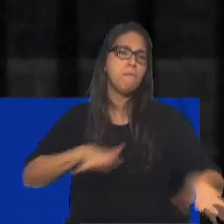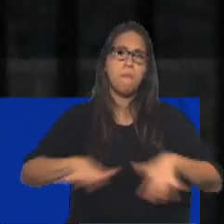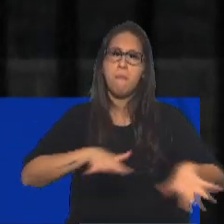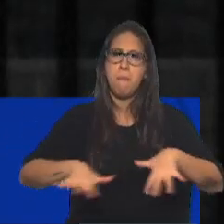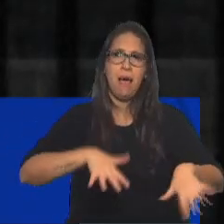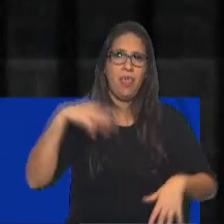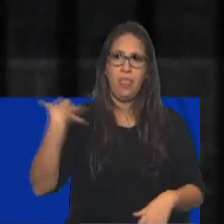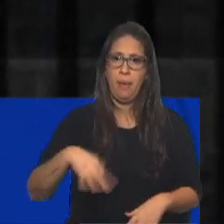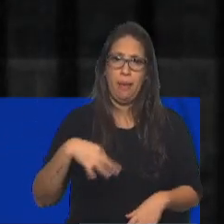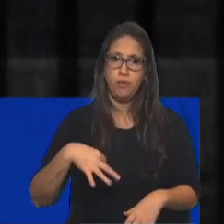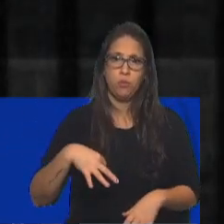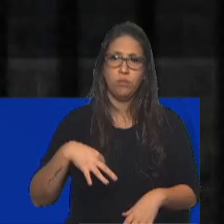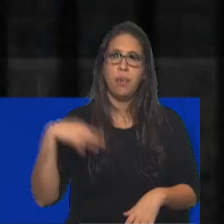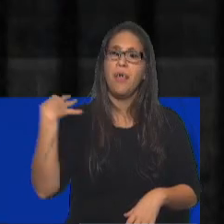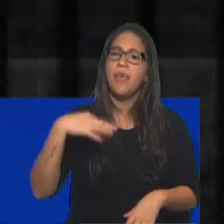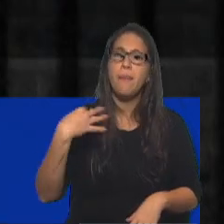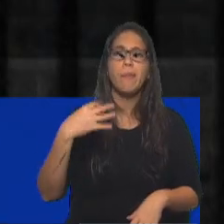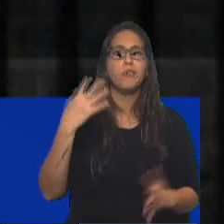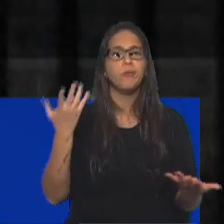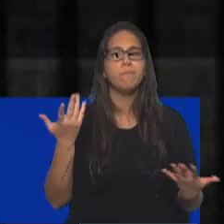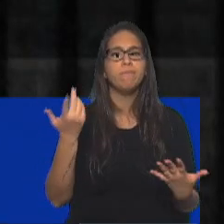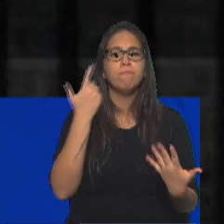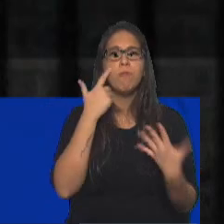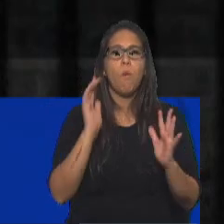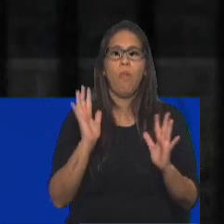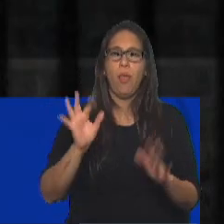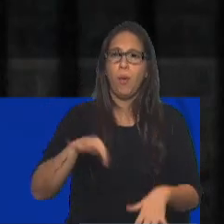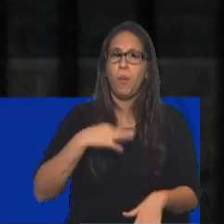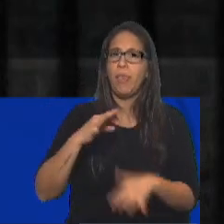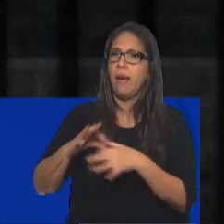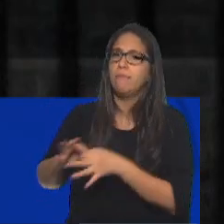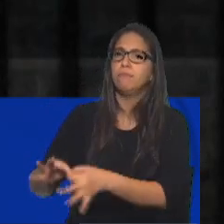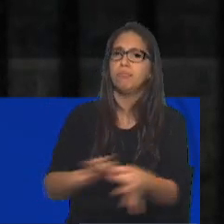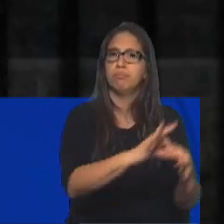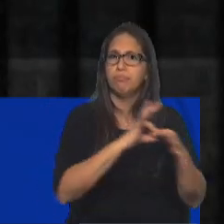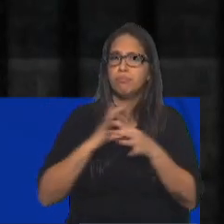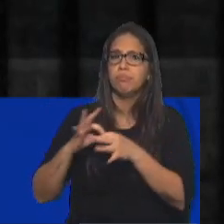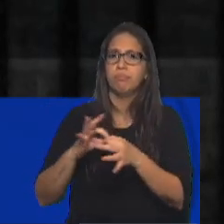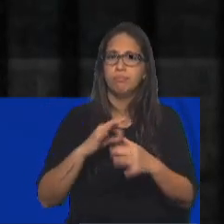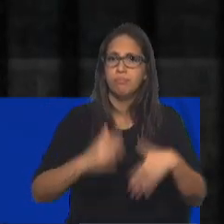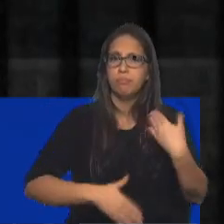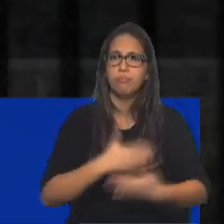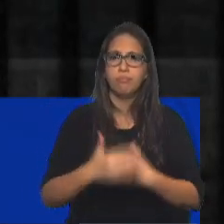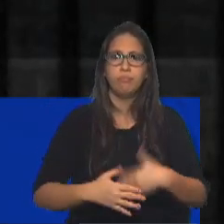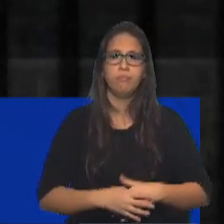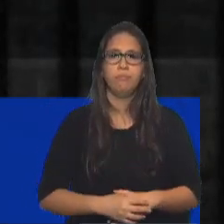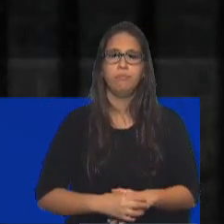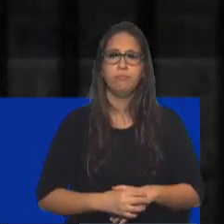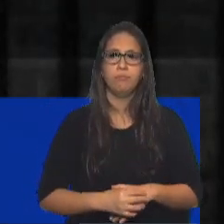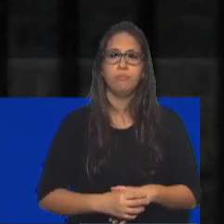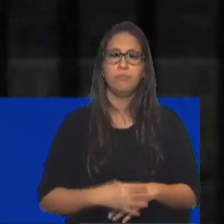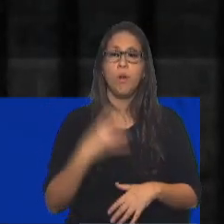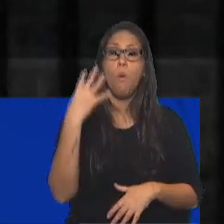more lightly on your lives, and unite our country. 4 nations